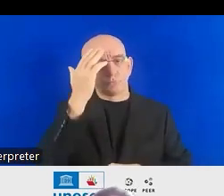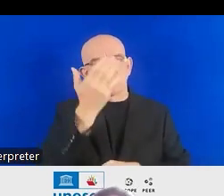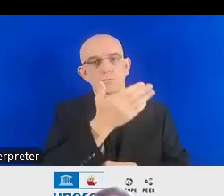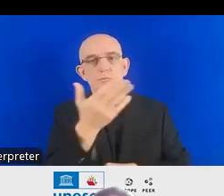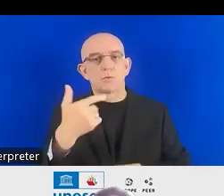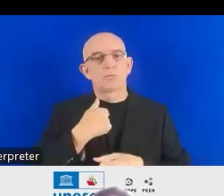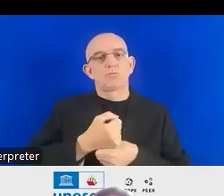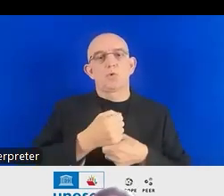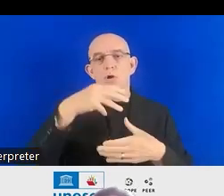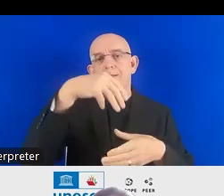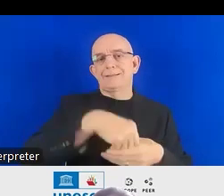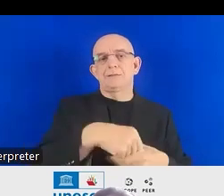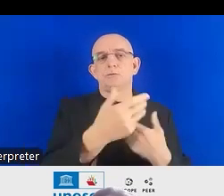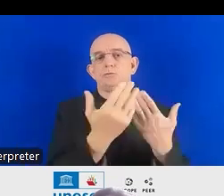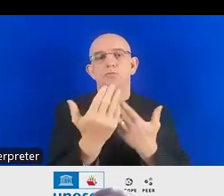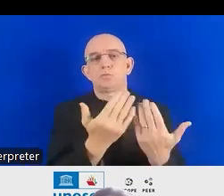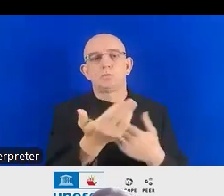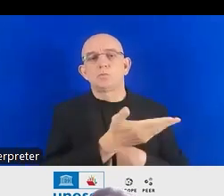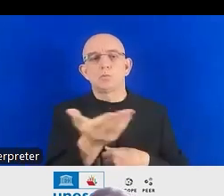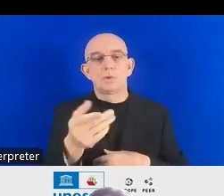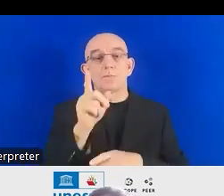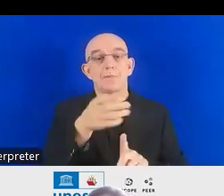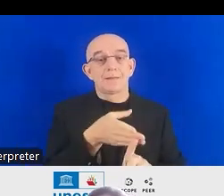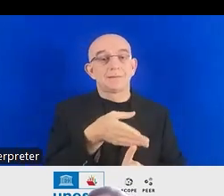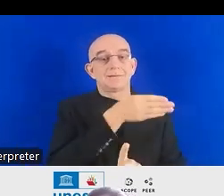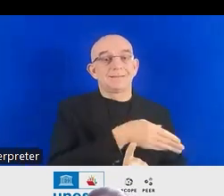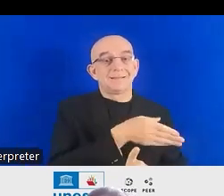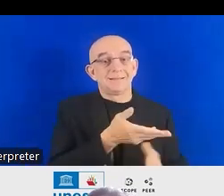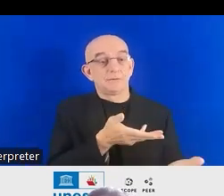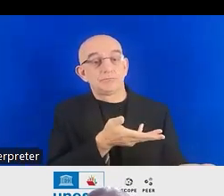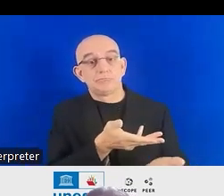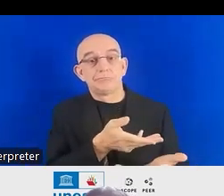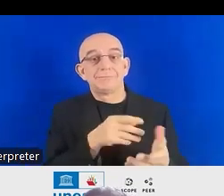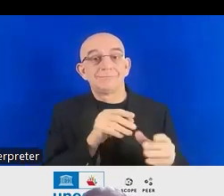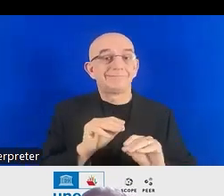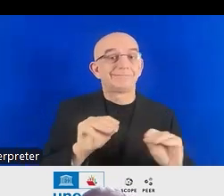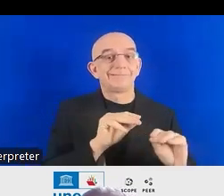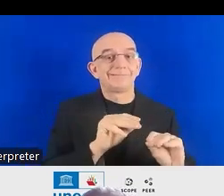training, focusing on inclusion, is really something that is rarely